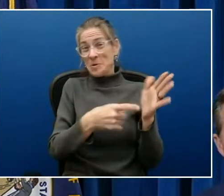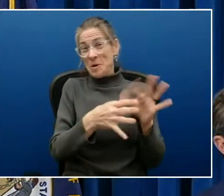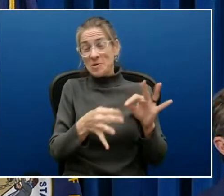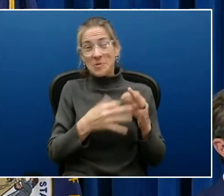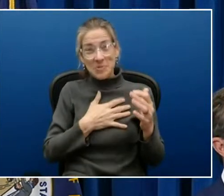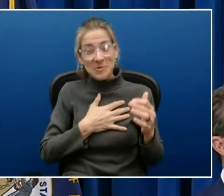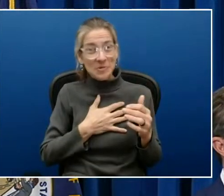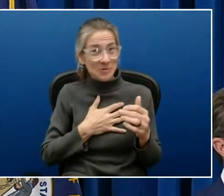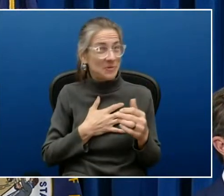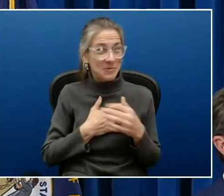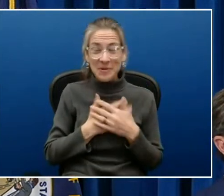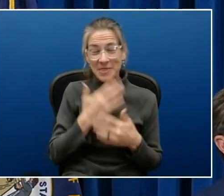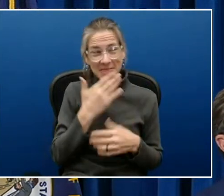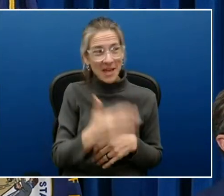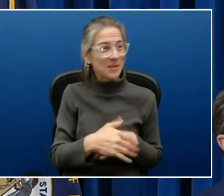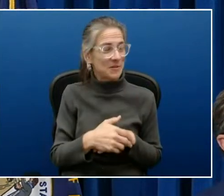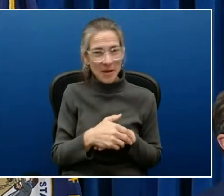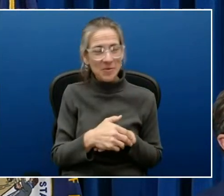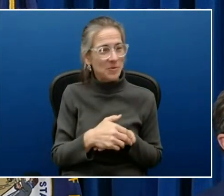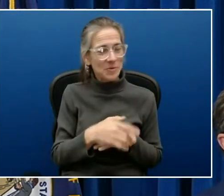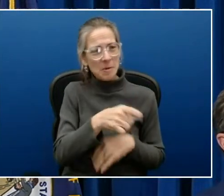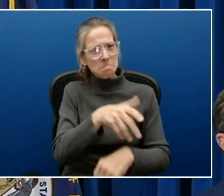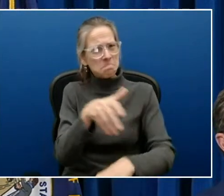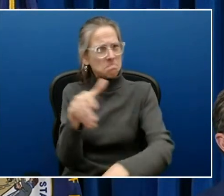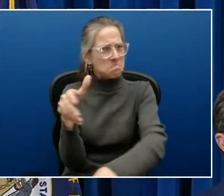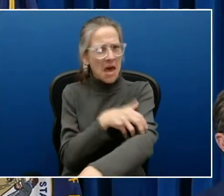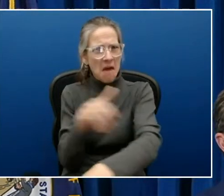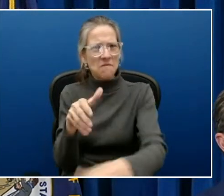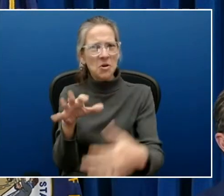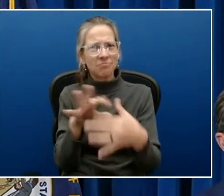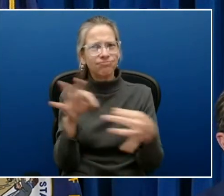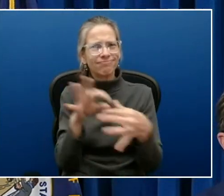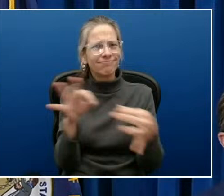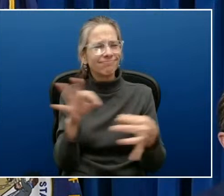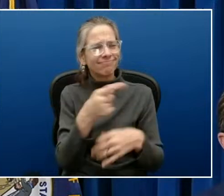Thank you. That powerful and well-spoken.